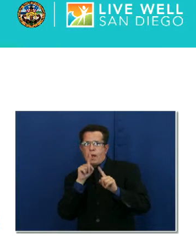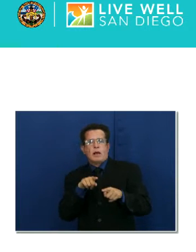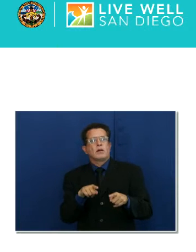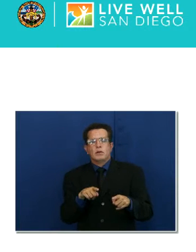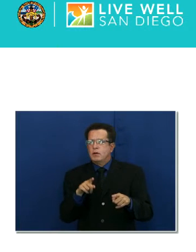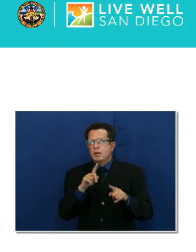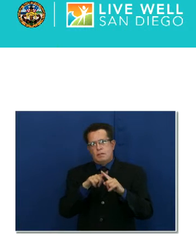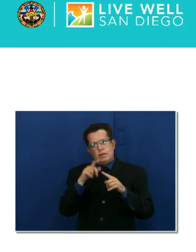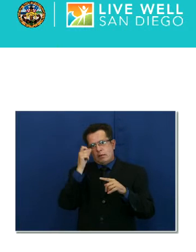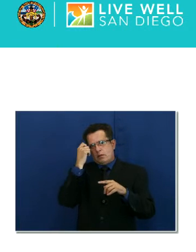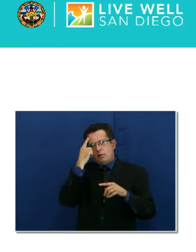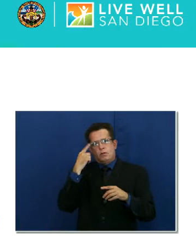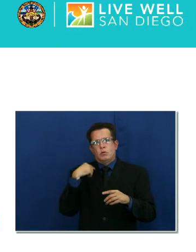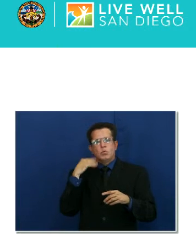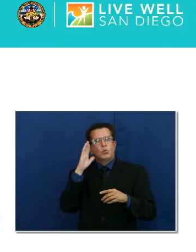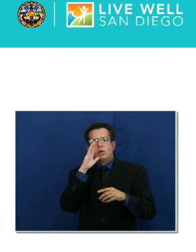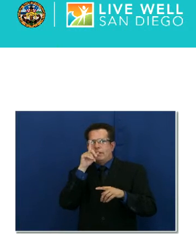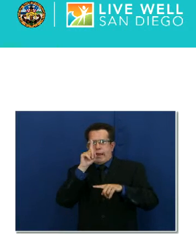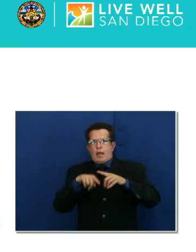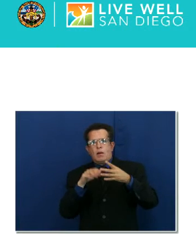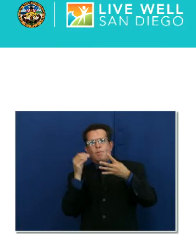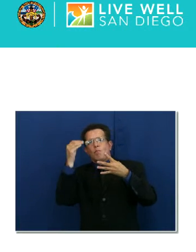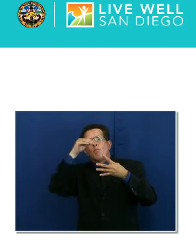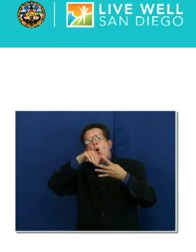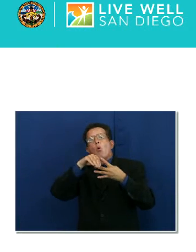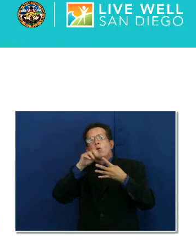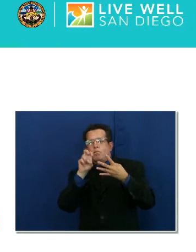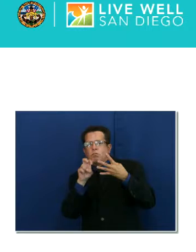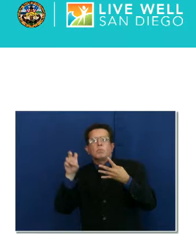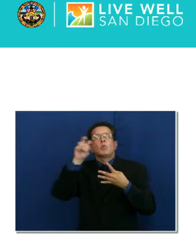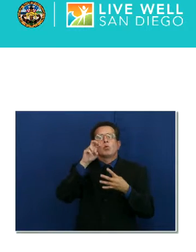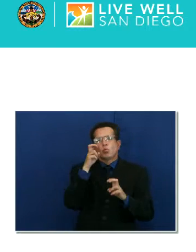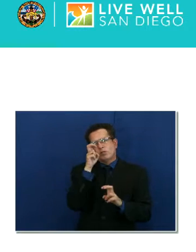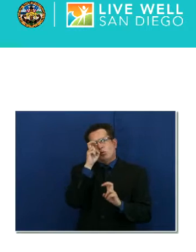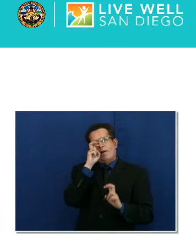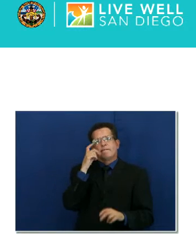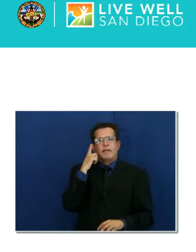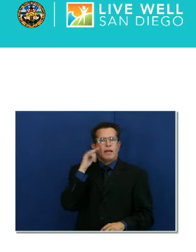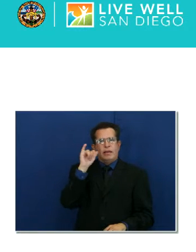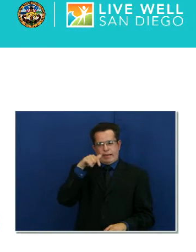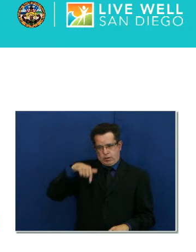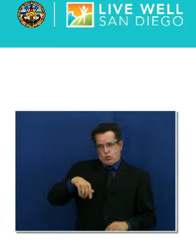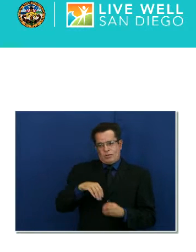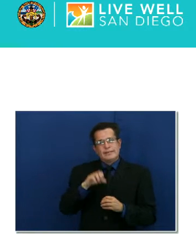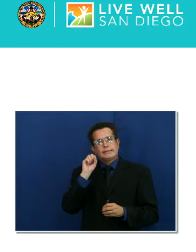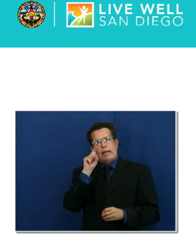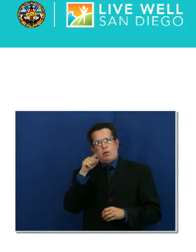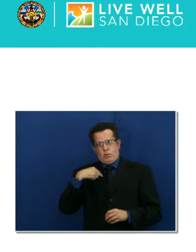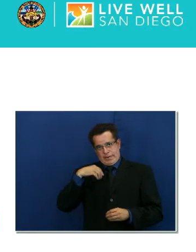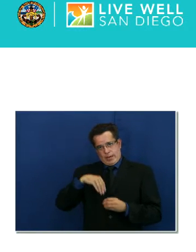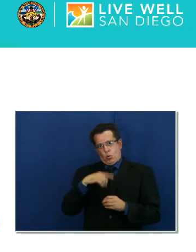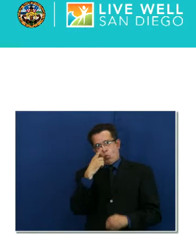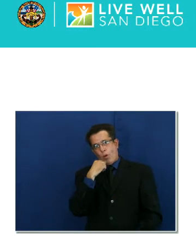move counties to a more restrictive tier. So for example, San Diego is in the red